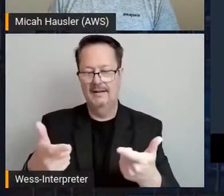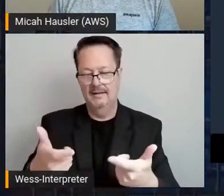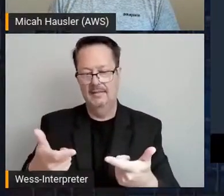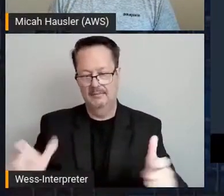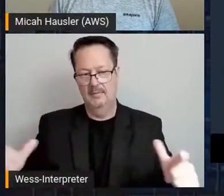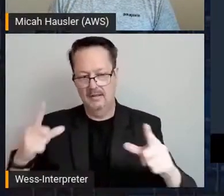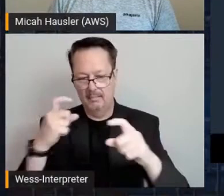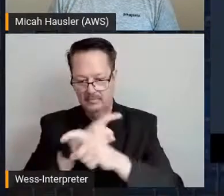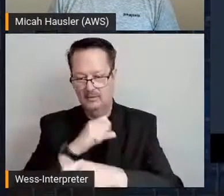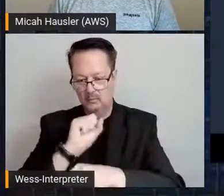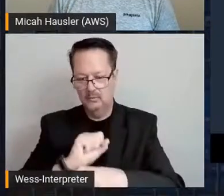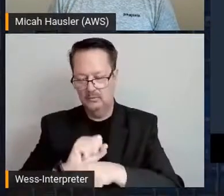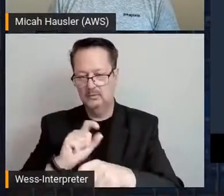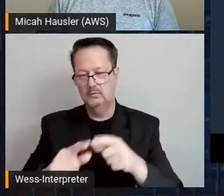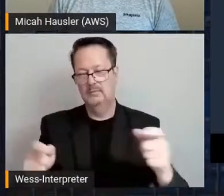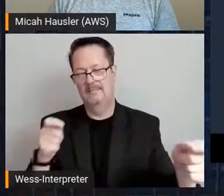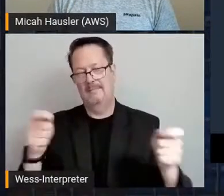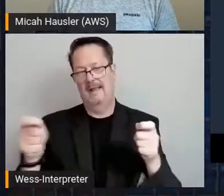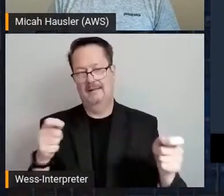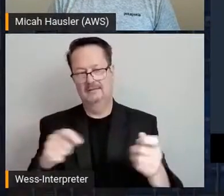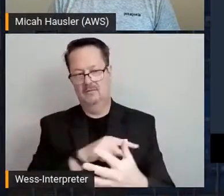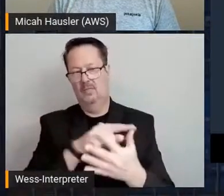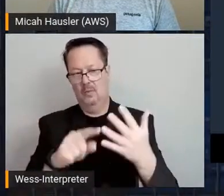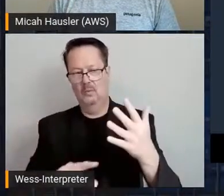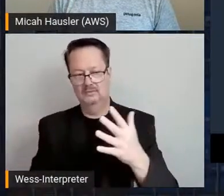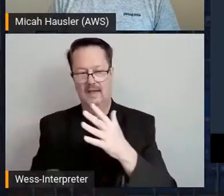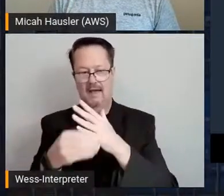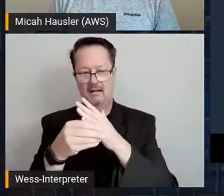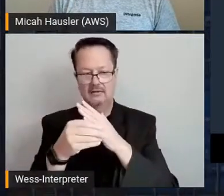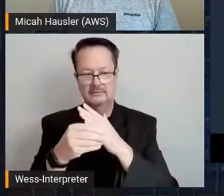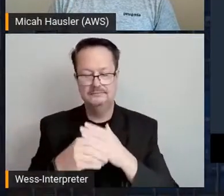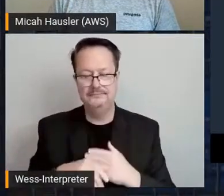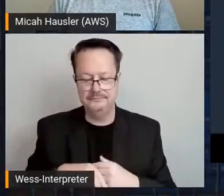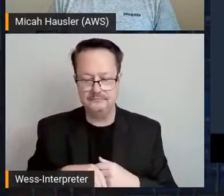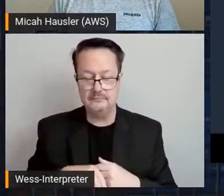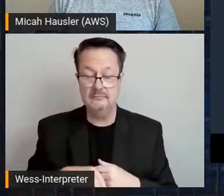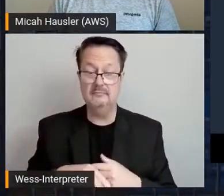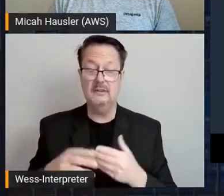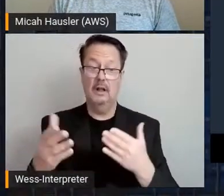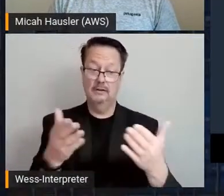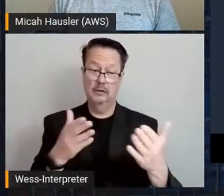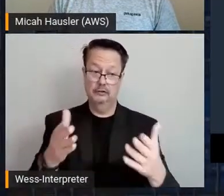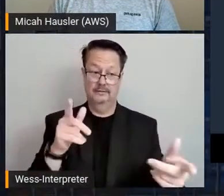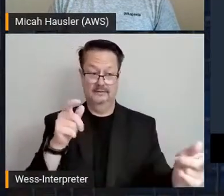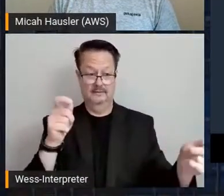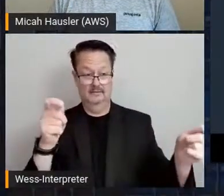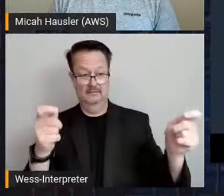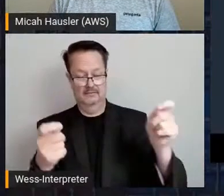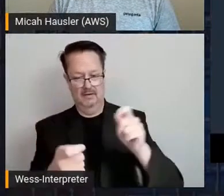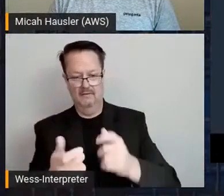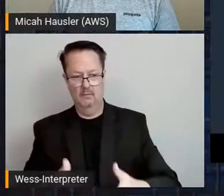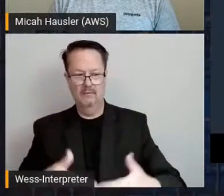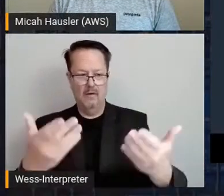into managing those add-ons. Now, as the service has evolved, we've offered